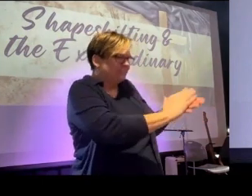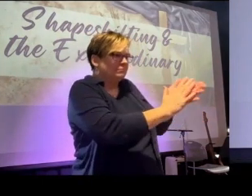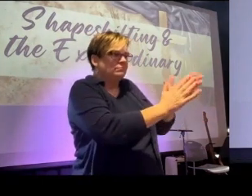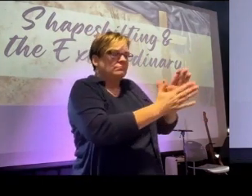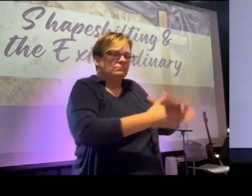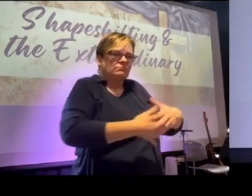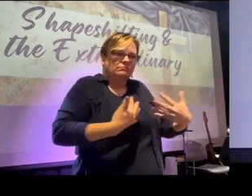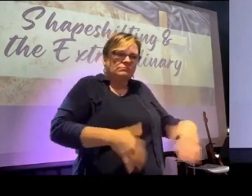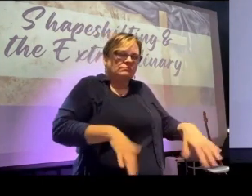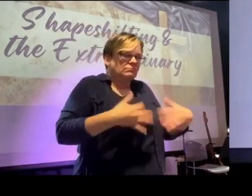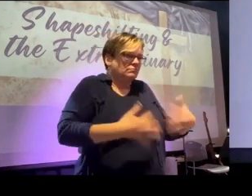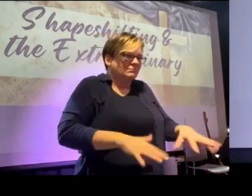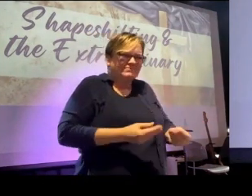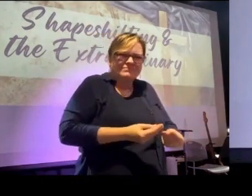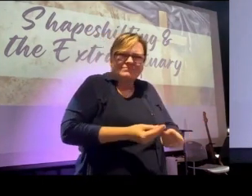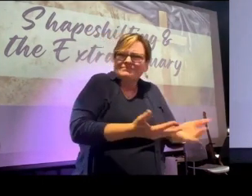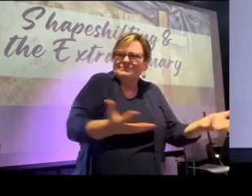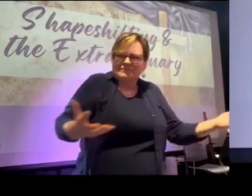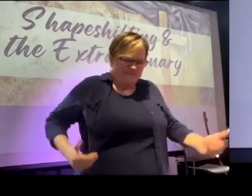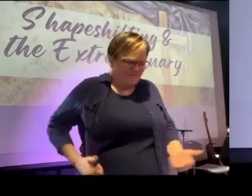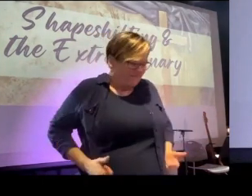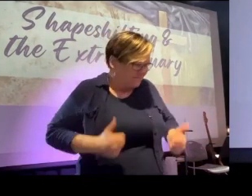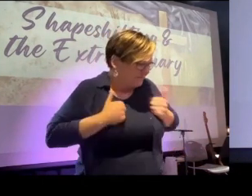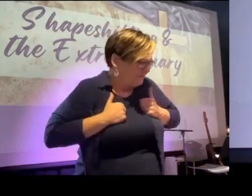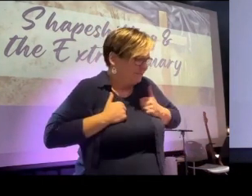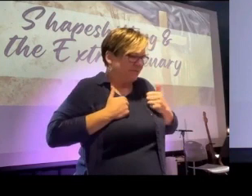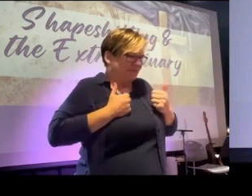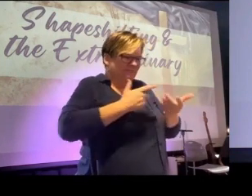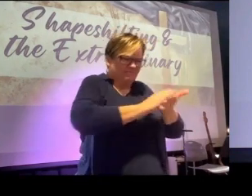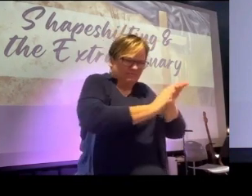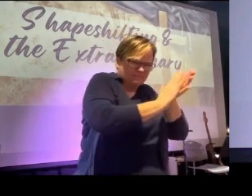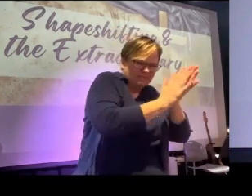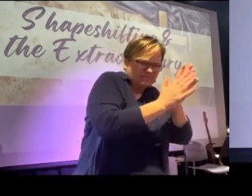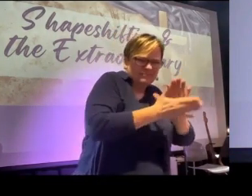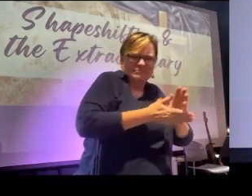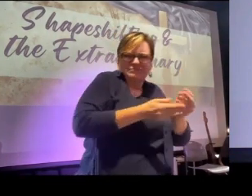Is transformed and transmuted, literally